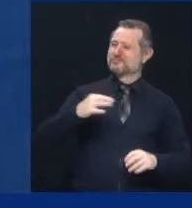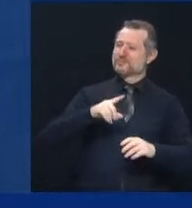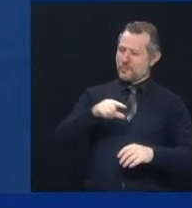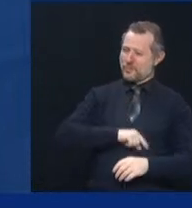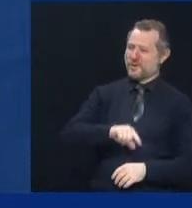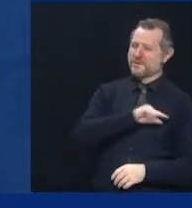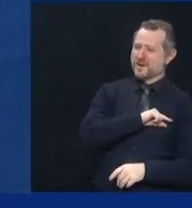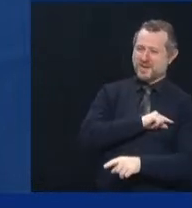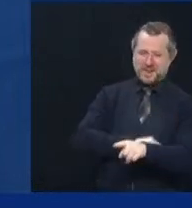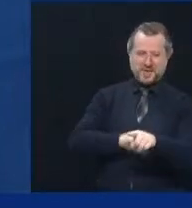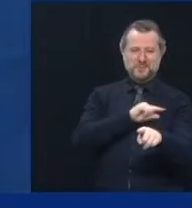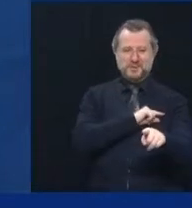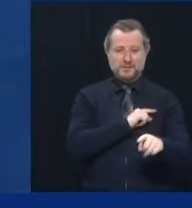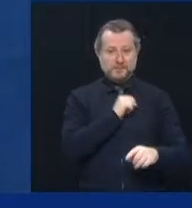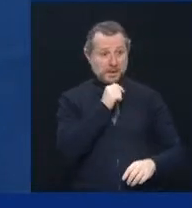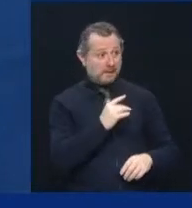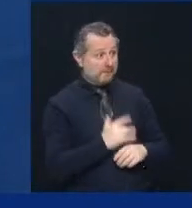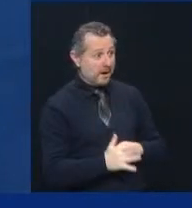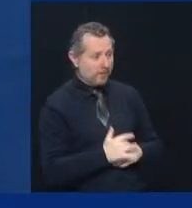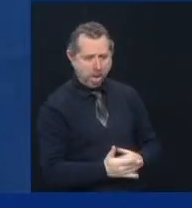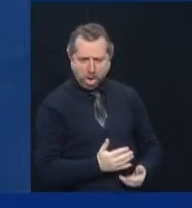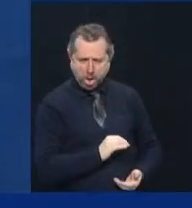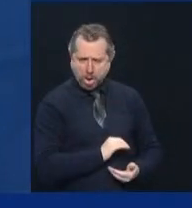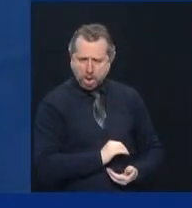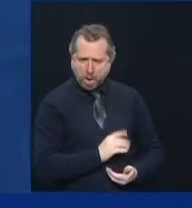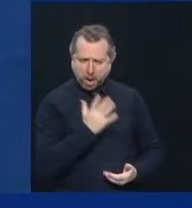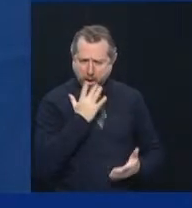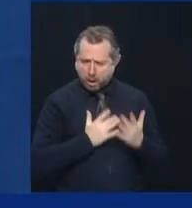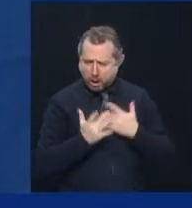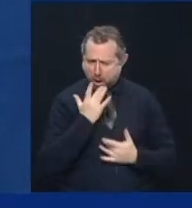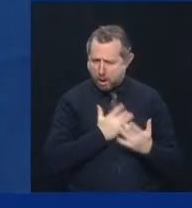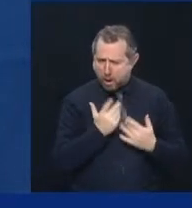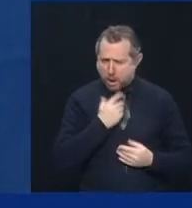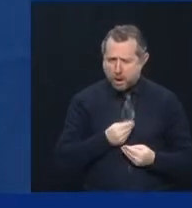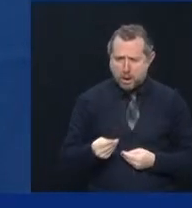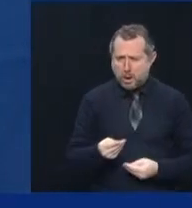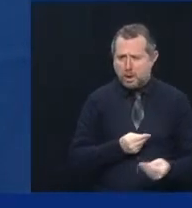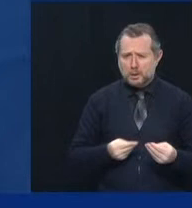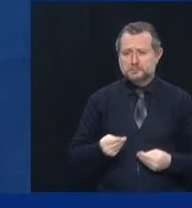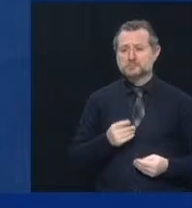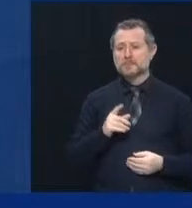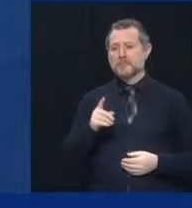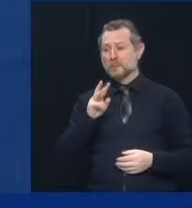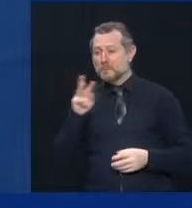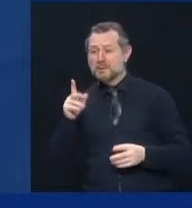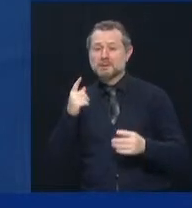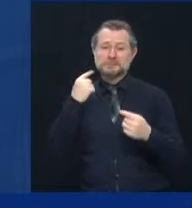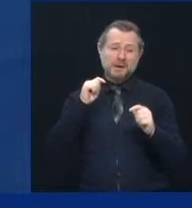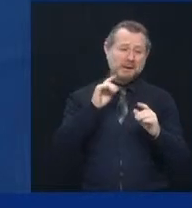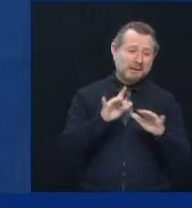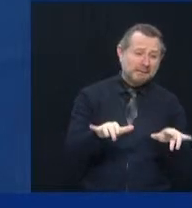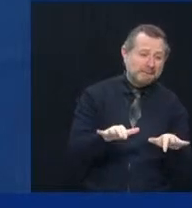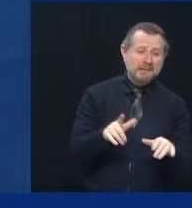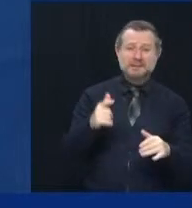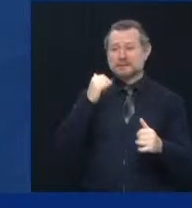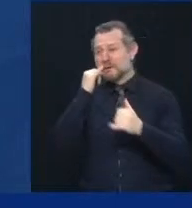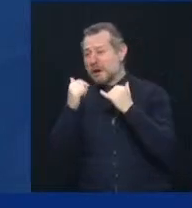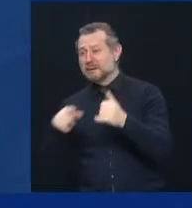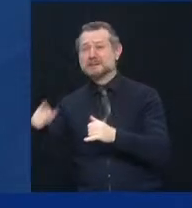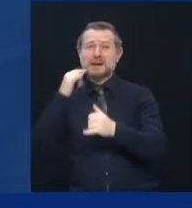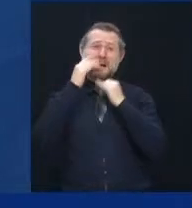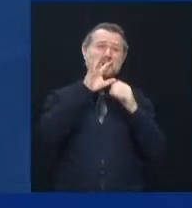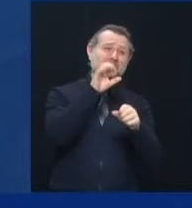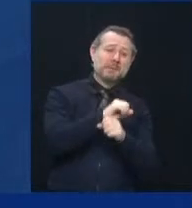is scarce. So they go to websites, they make calls all day trying to get an appointment for